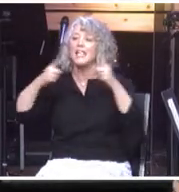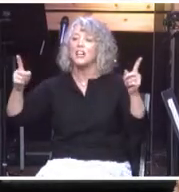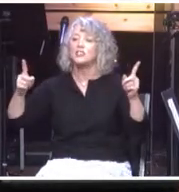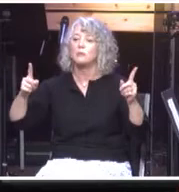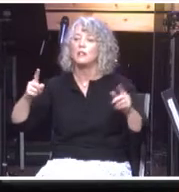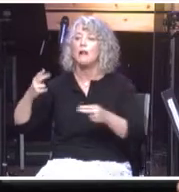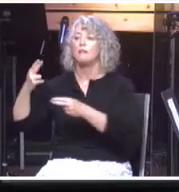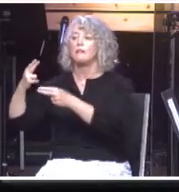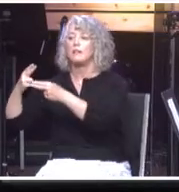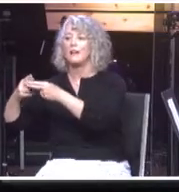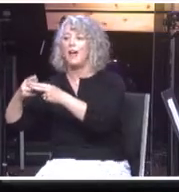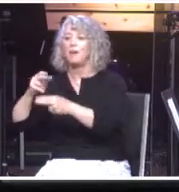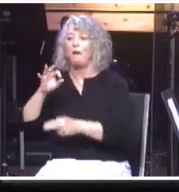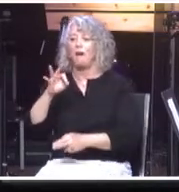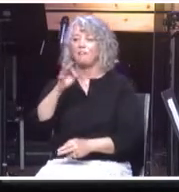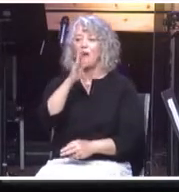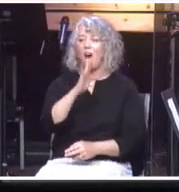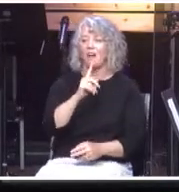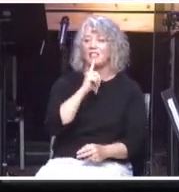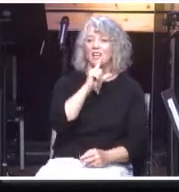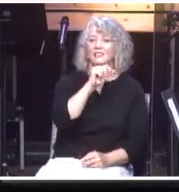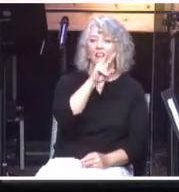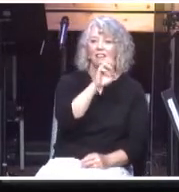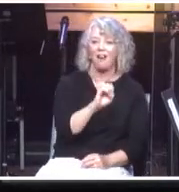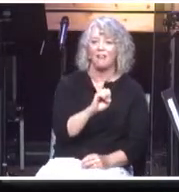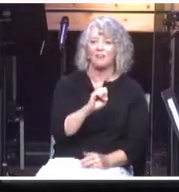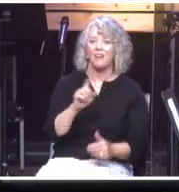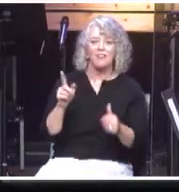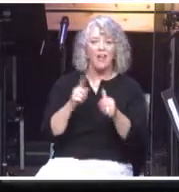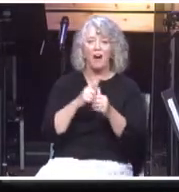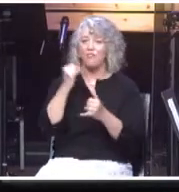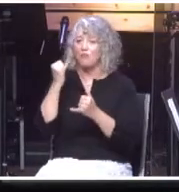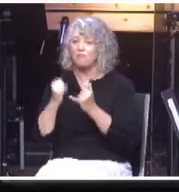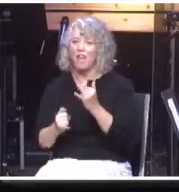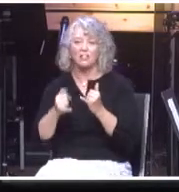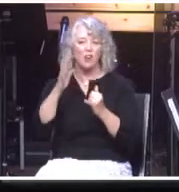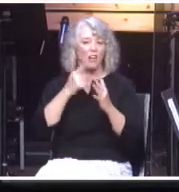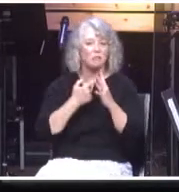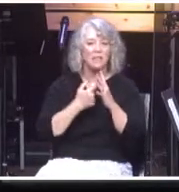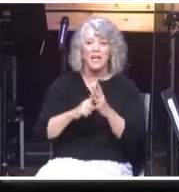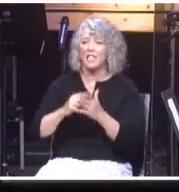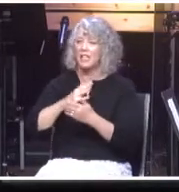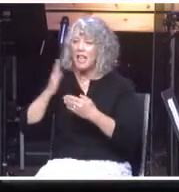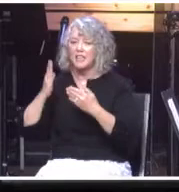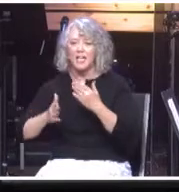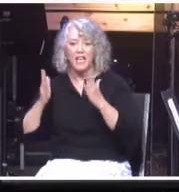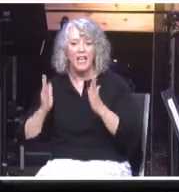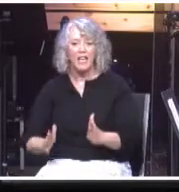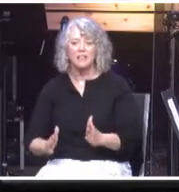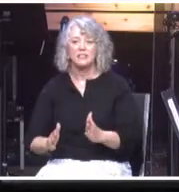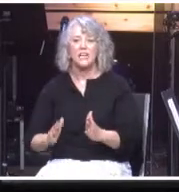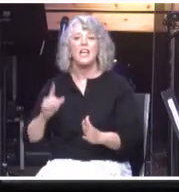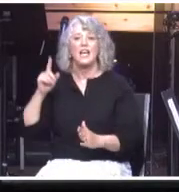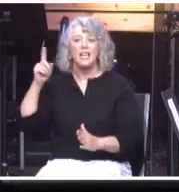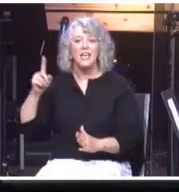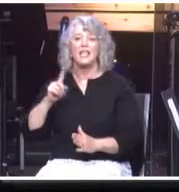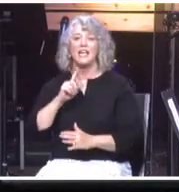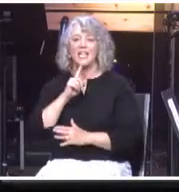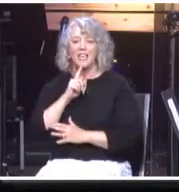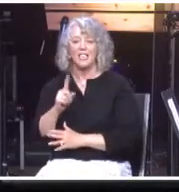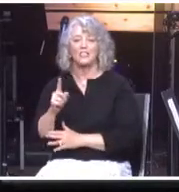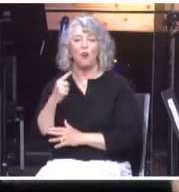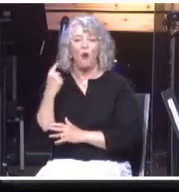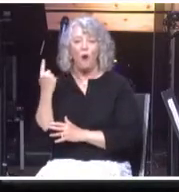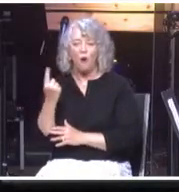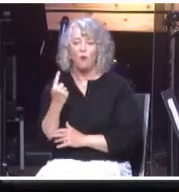In other words, the first and the last, the Alpha and Omega of God, beginning and crowning and summing up all His being and work, is this